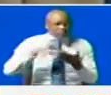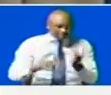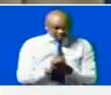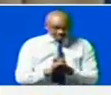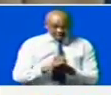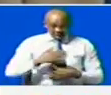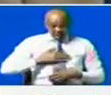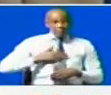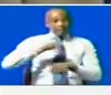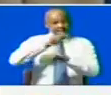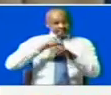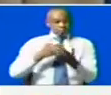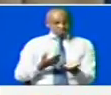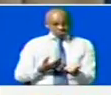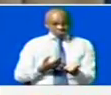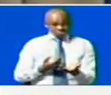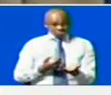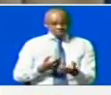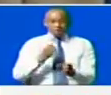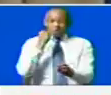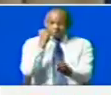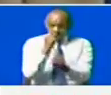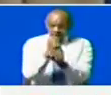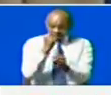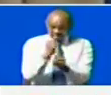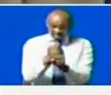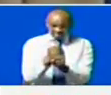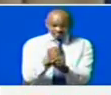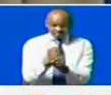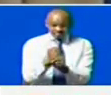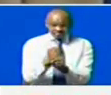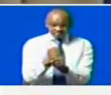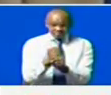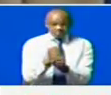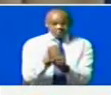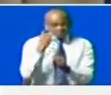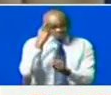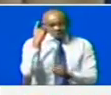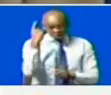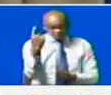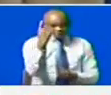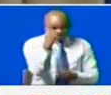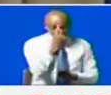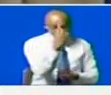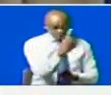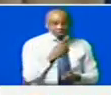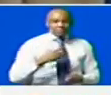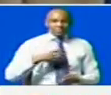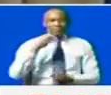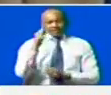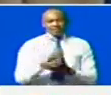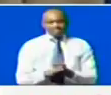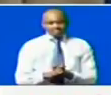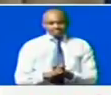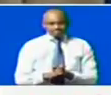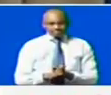that our nation is working for each and every one of us.